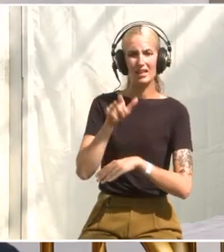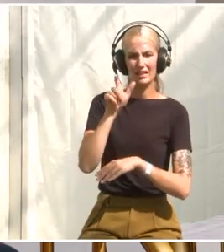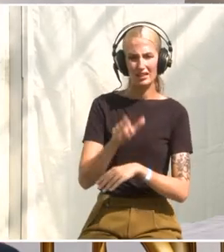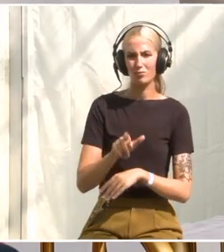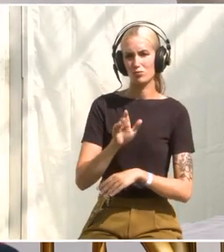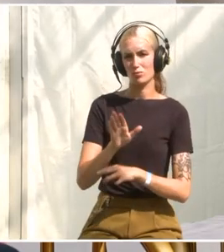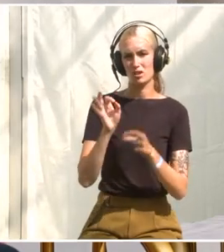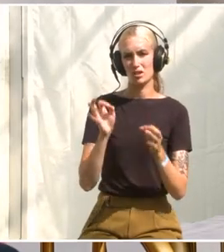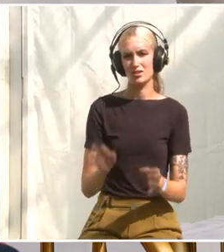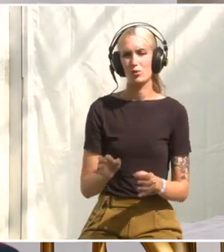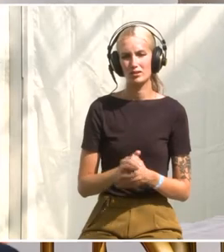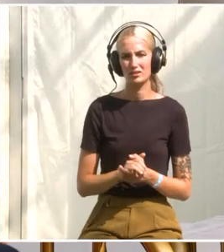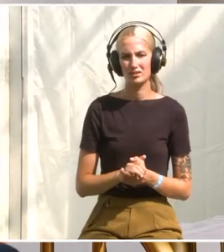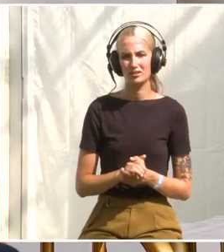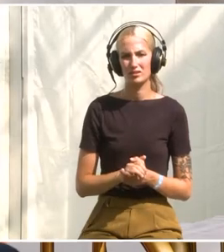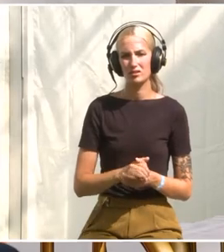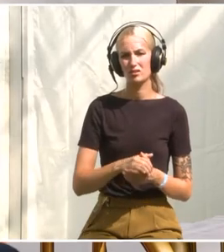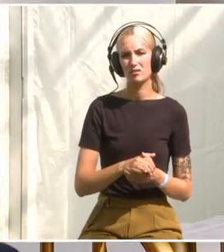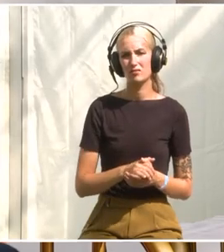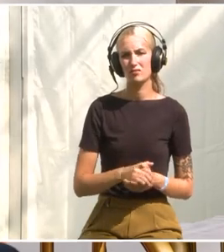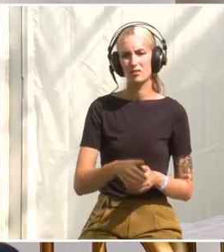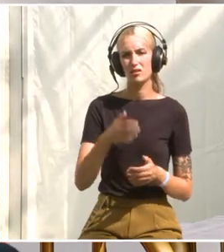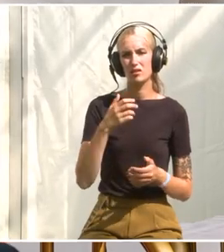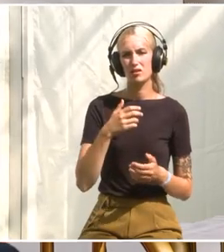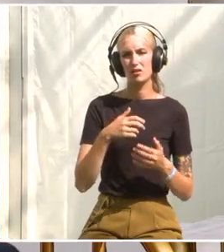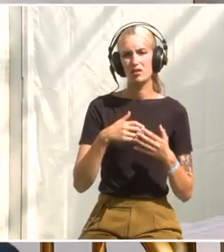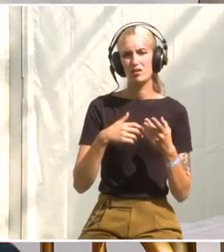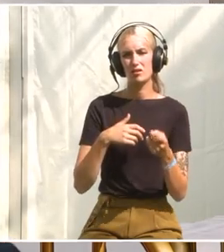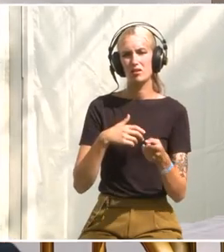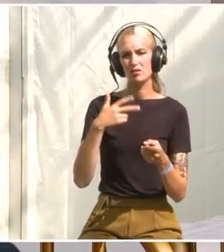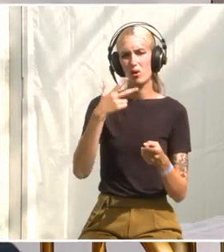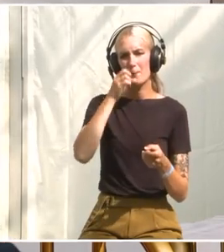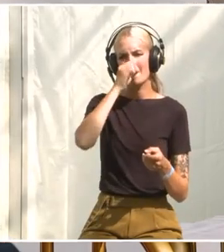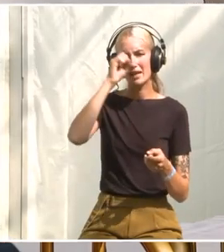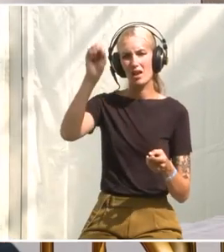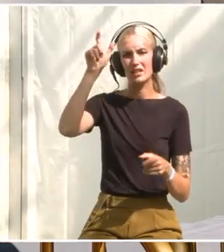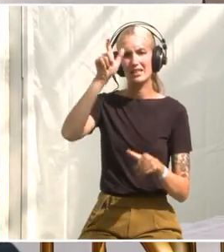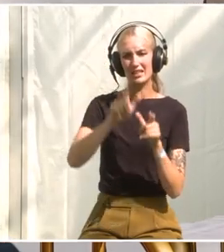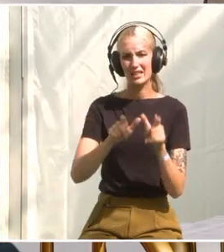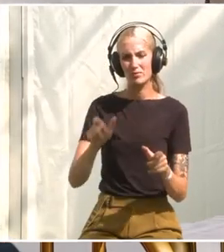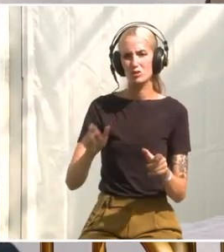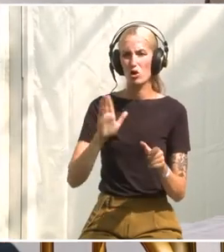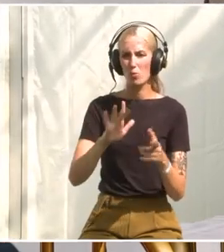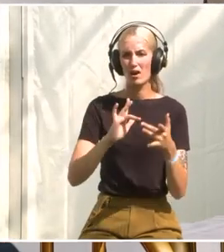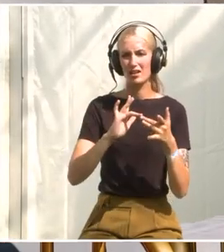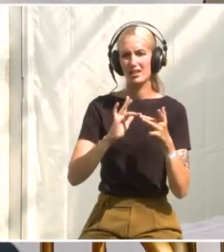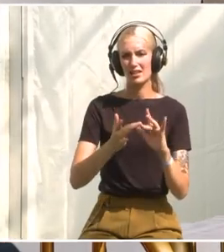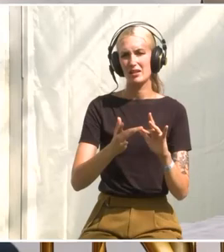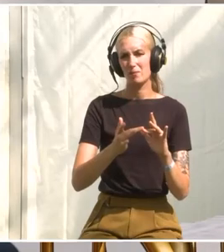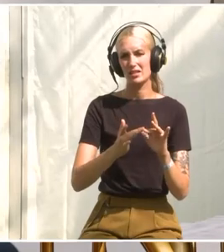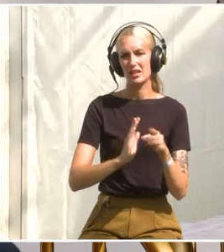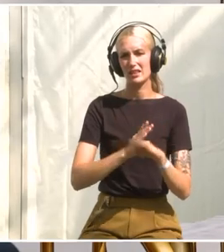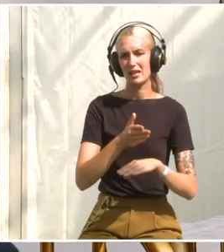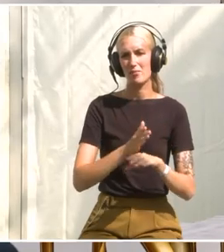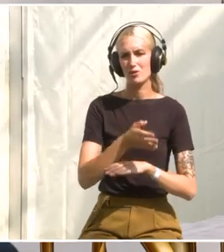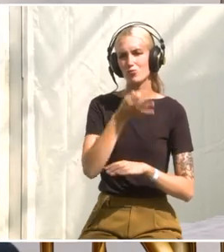And unfortunately, you know, 3 billion people in the world does not, they do not have this right fulfilled yet.